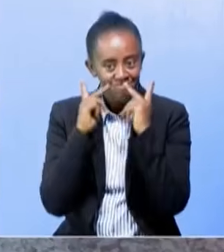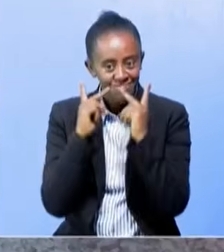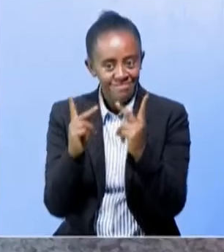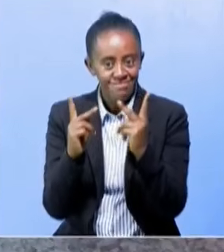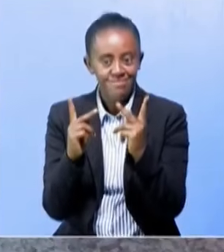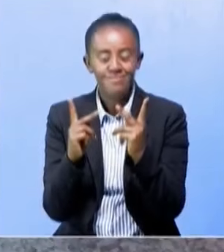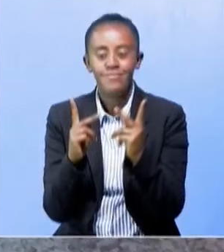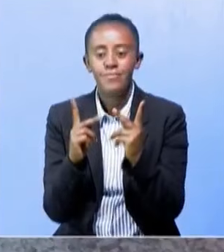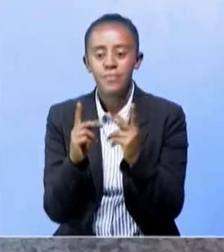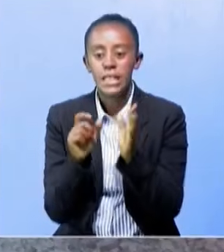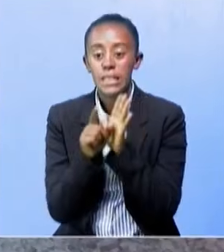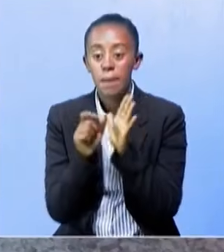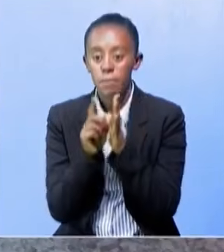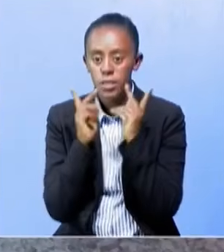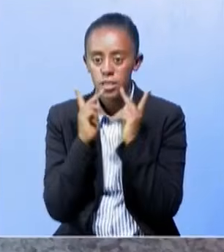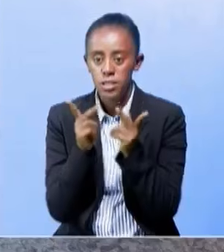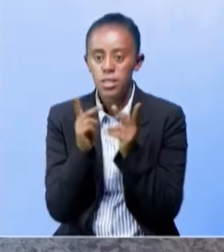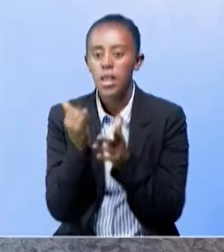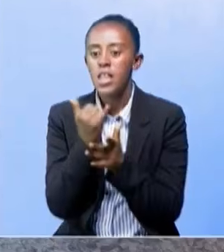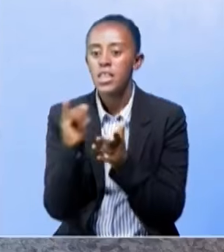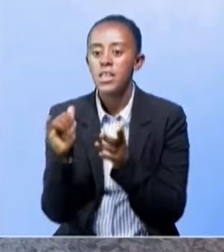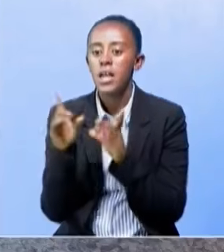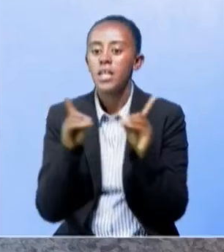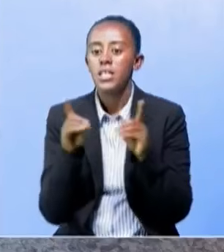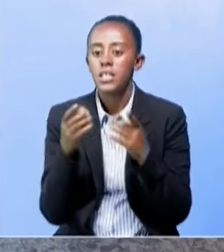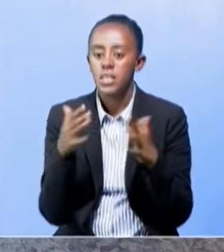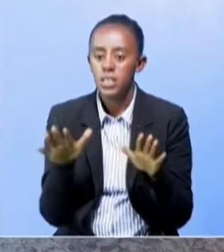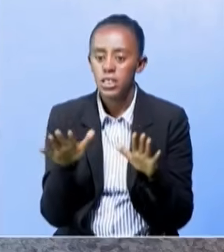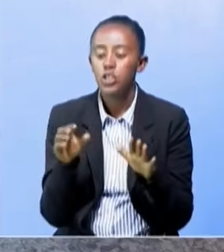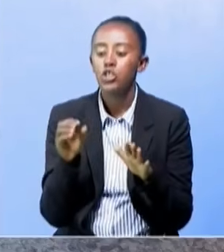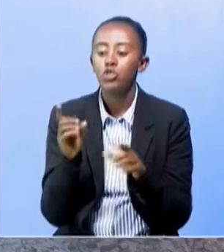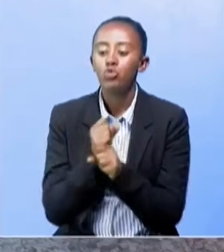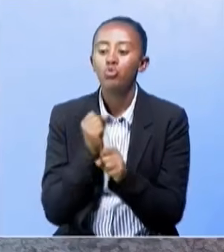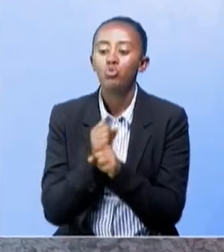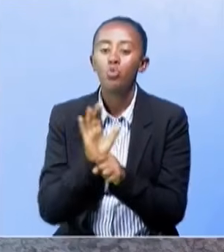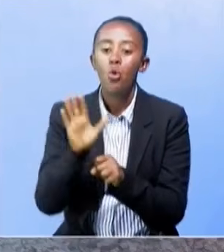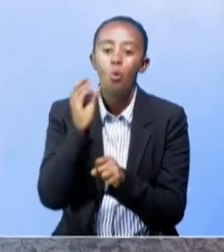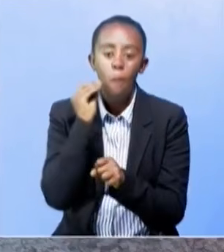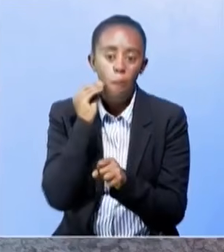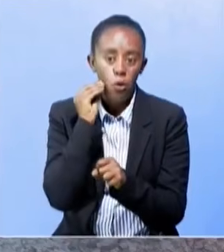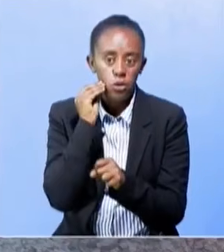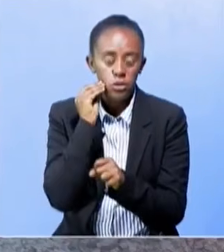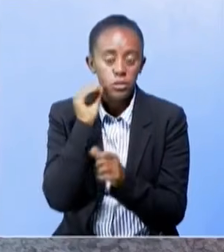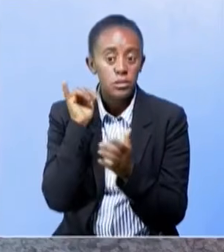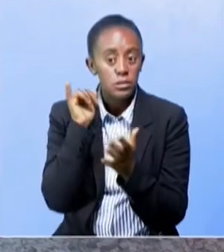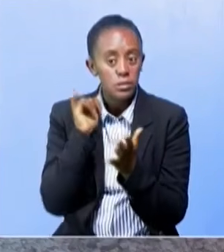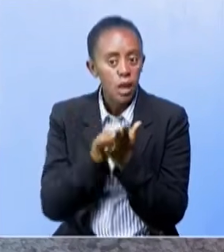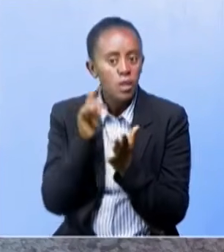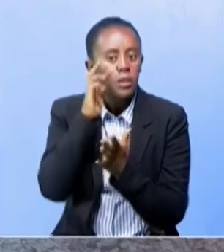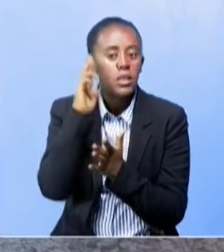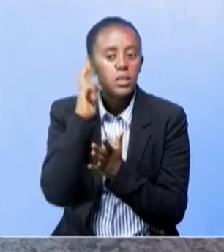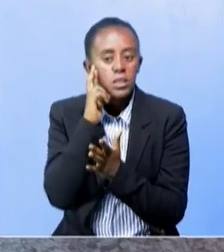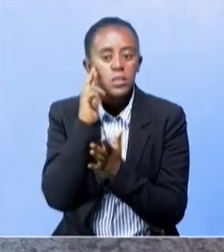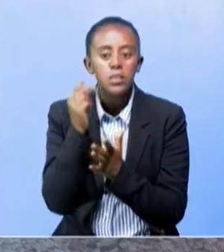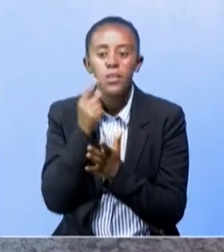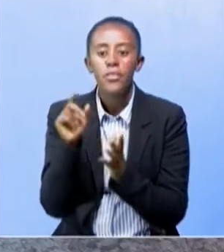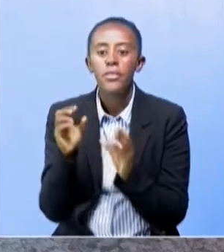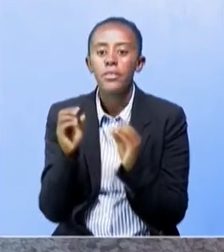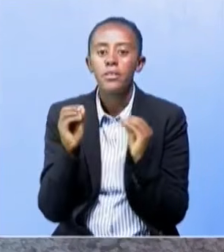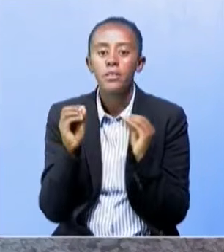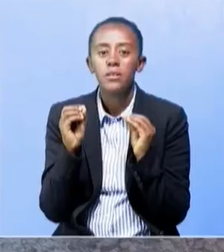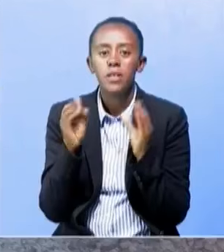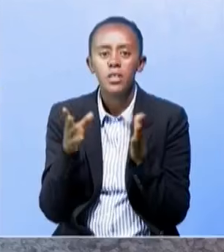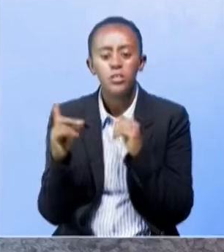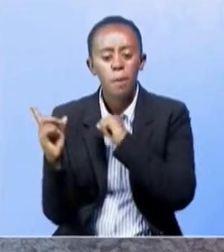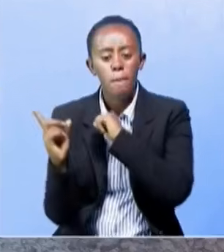Look at the example here. They didn't do their homework. For that reason, the teacher punished